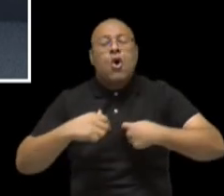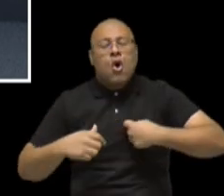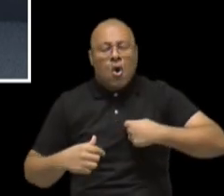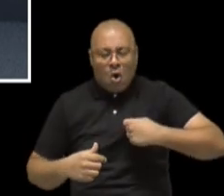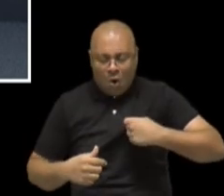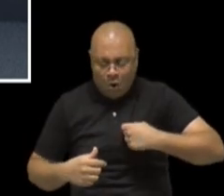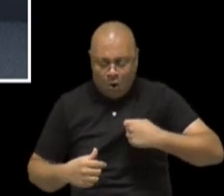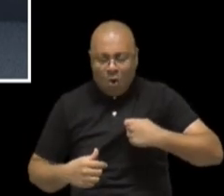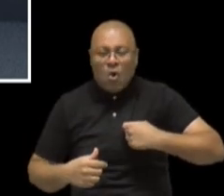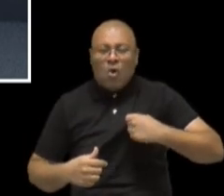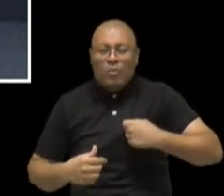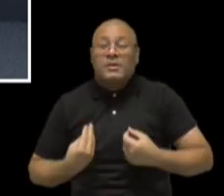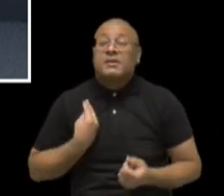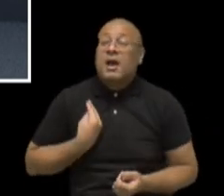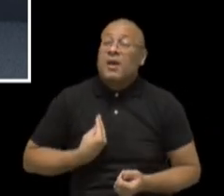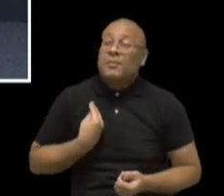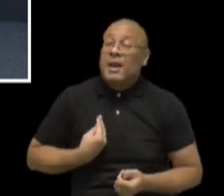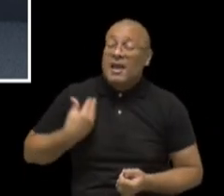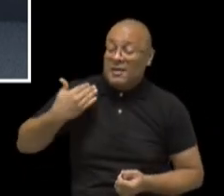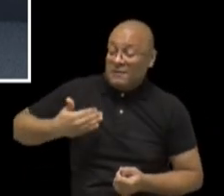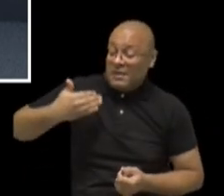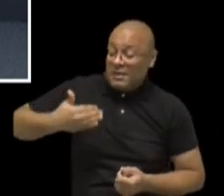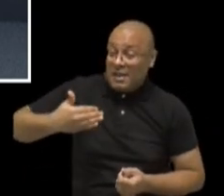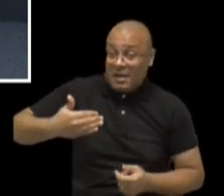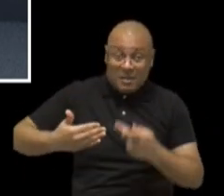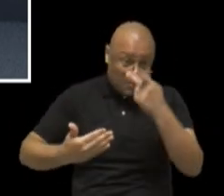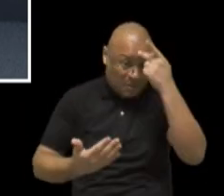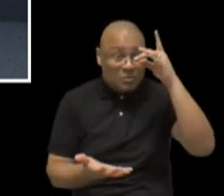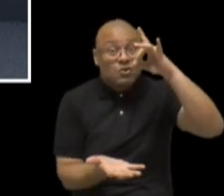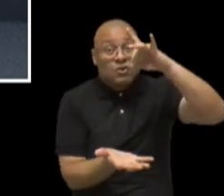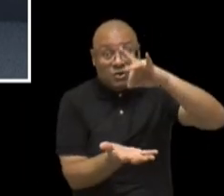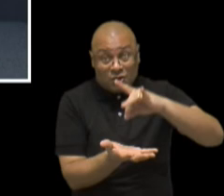for daily life, for real people.